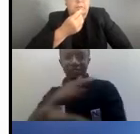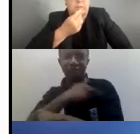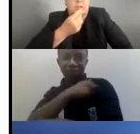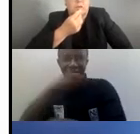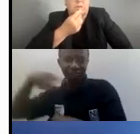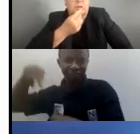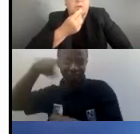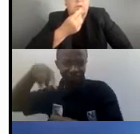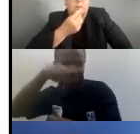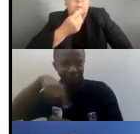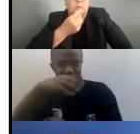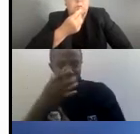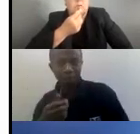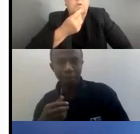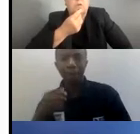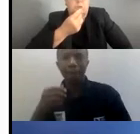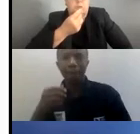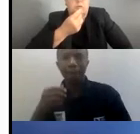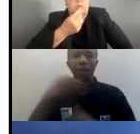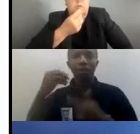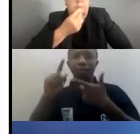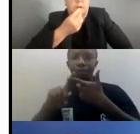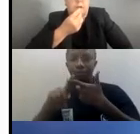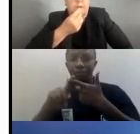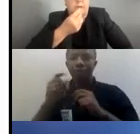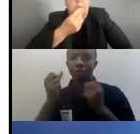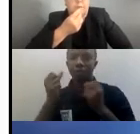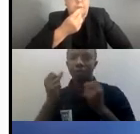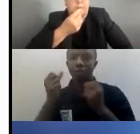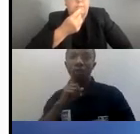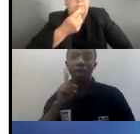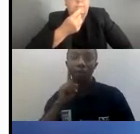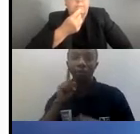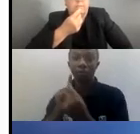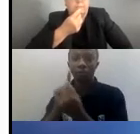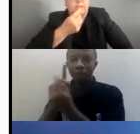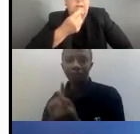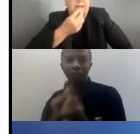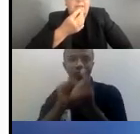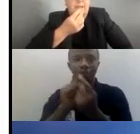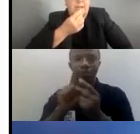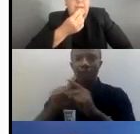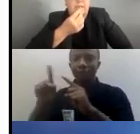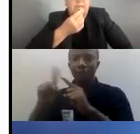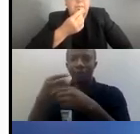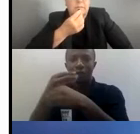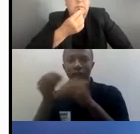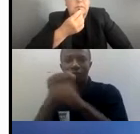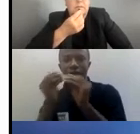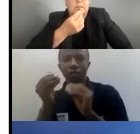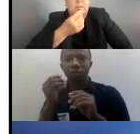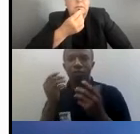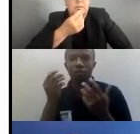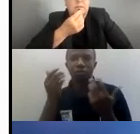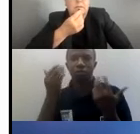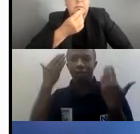it should be the responsibility of the hospital to supply interpreters. And secondly,